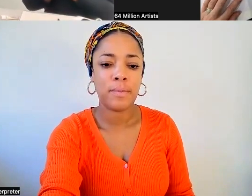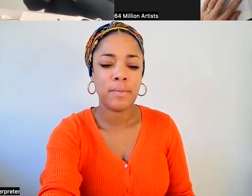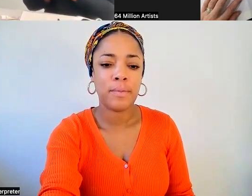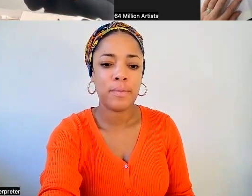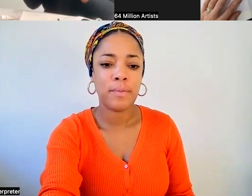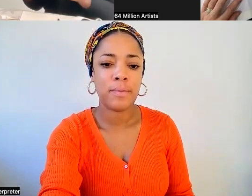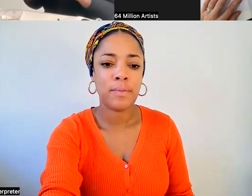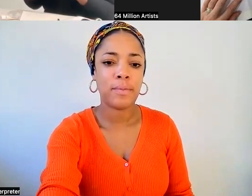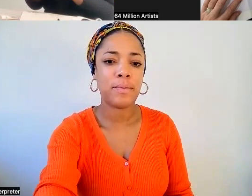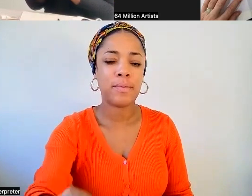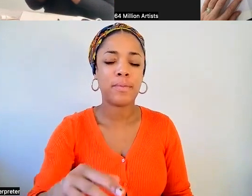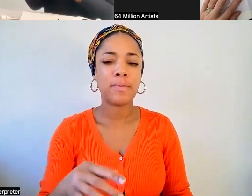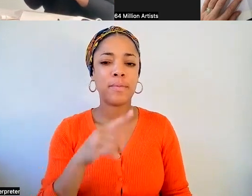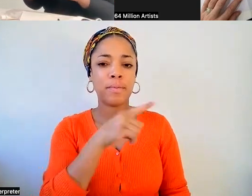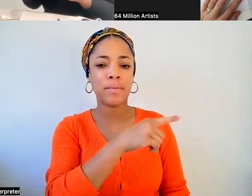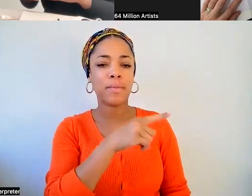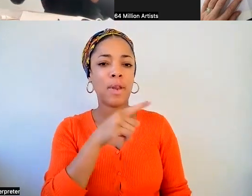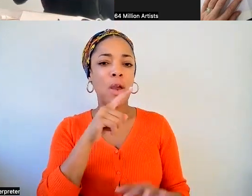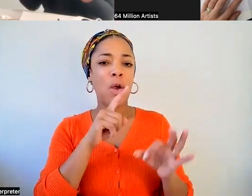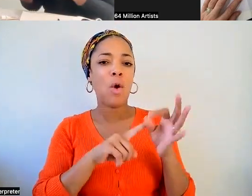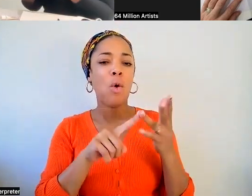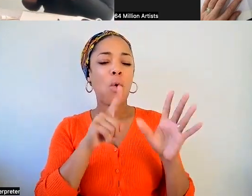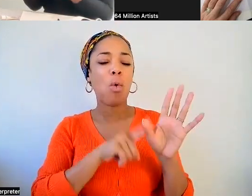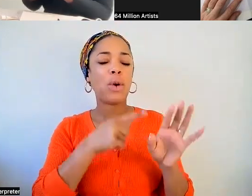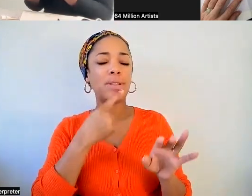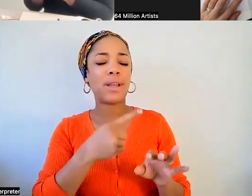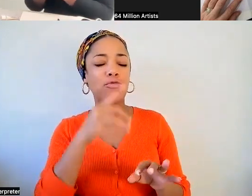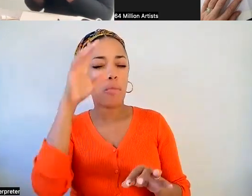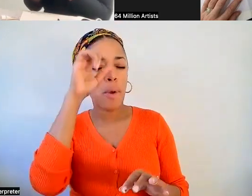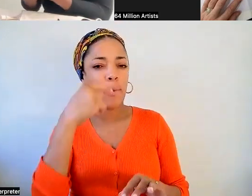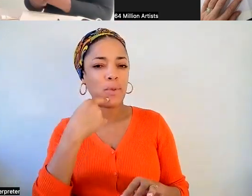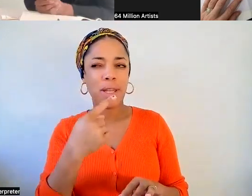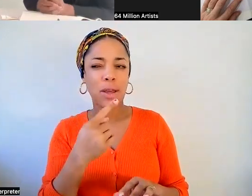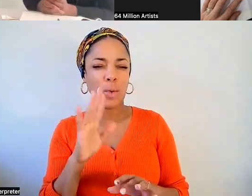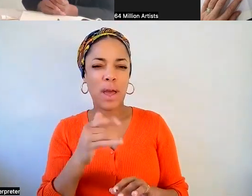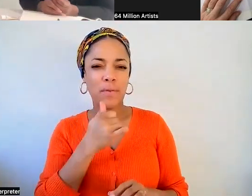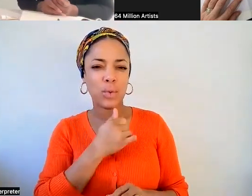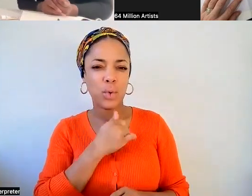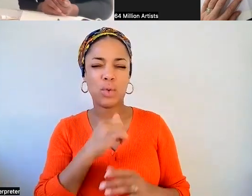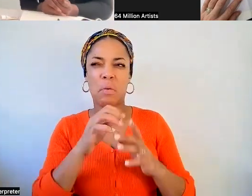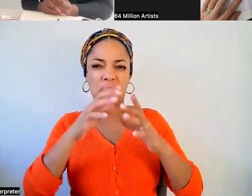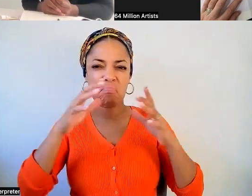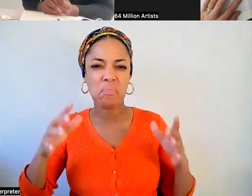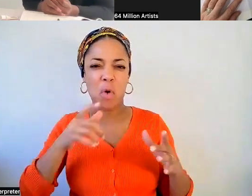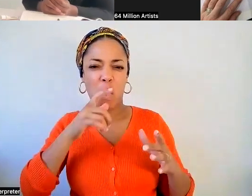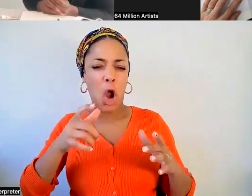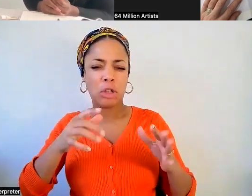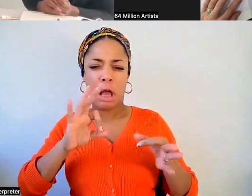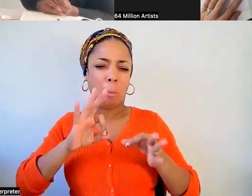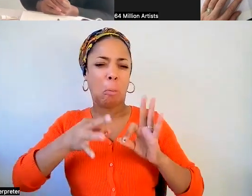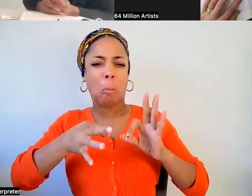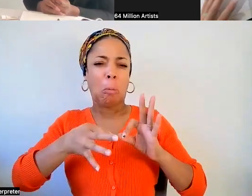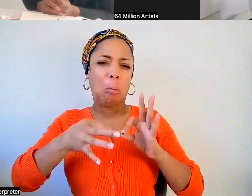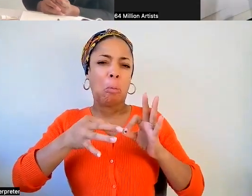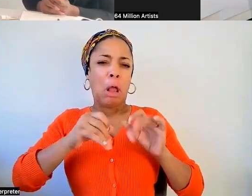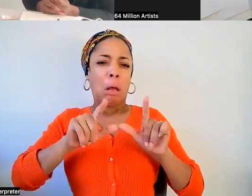really big words or really intimidating words. We can just use the words that would have made sense to us at that time. That's right. So some famous writers,